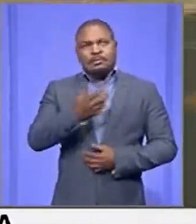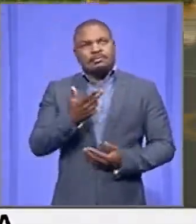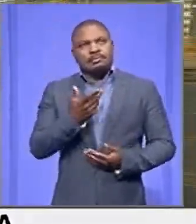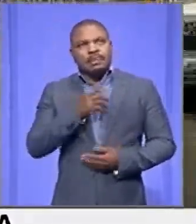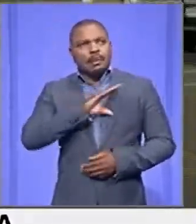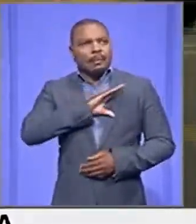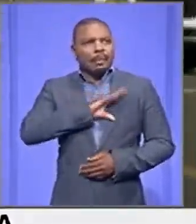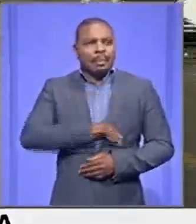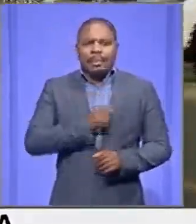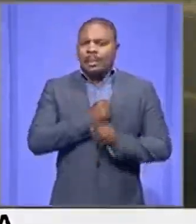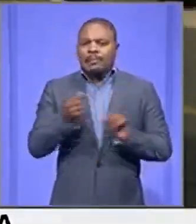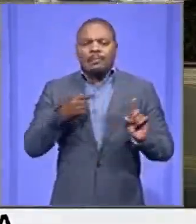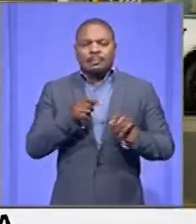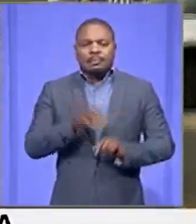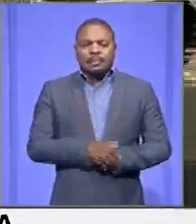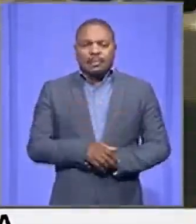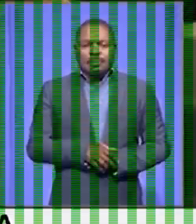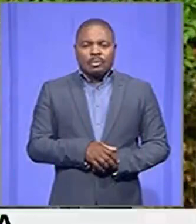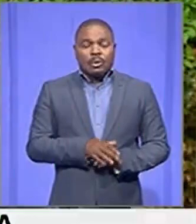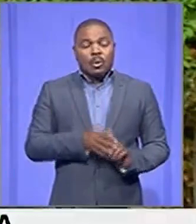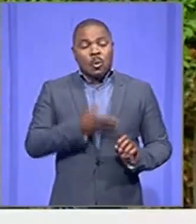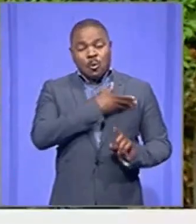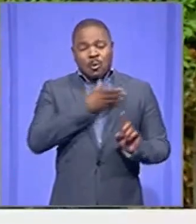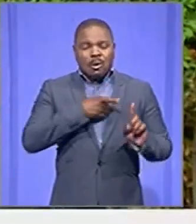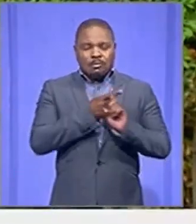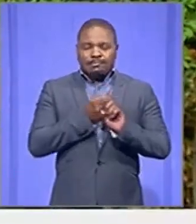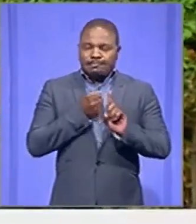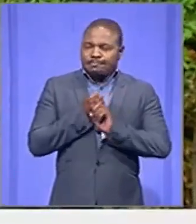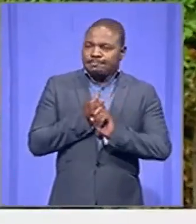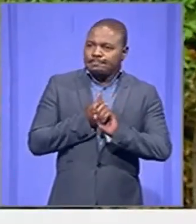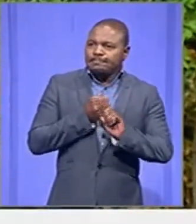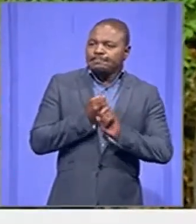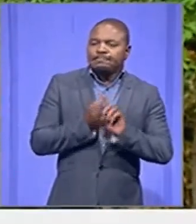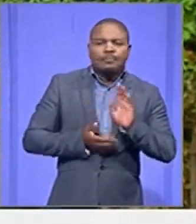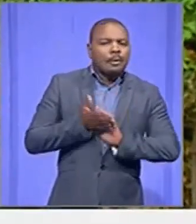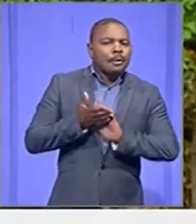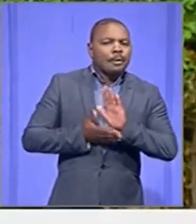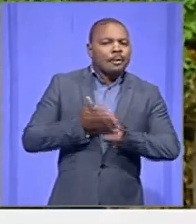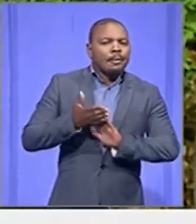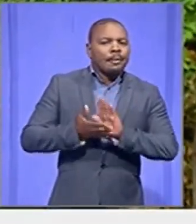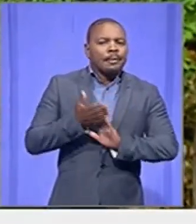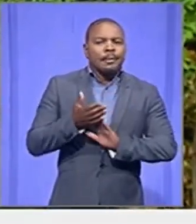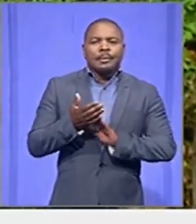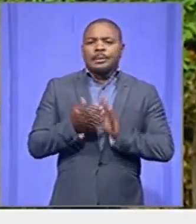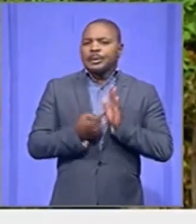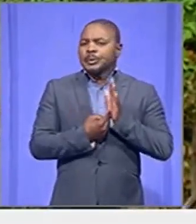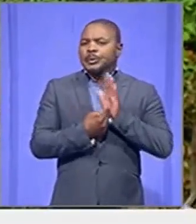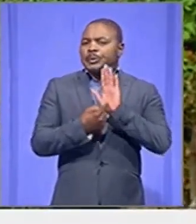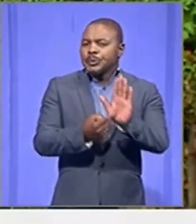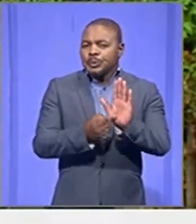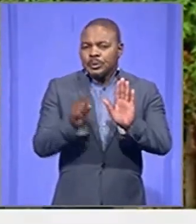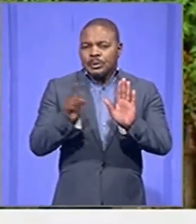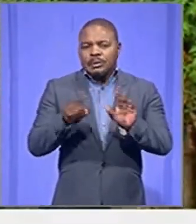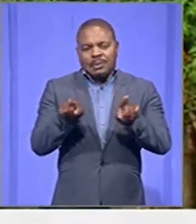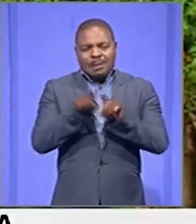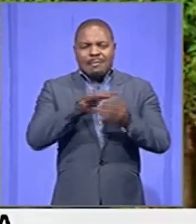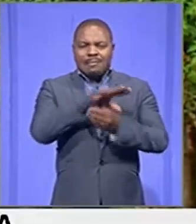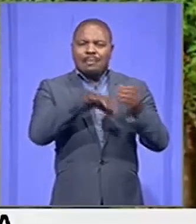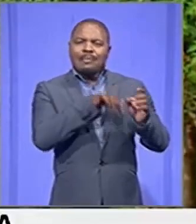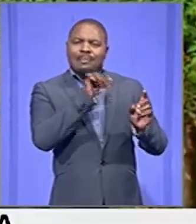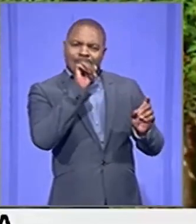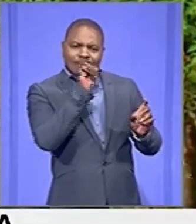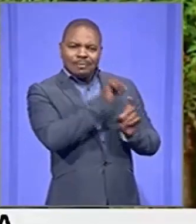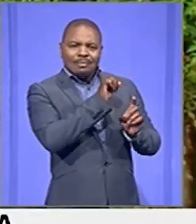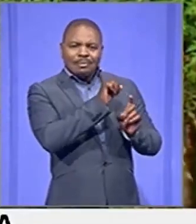tshepo. A woman full of endurance, a resemblance of her own family. She's